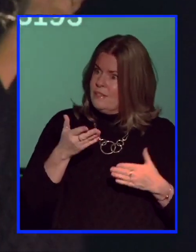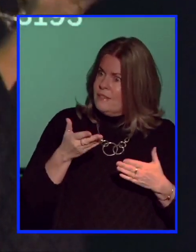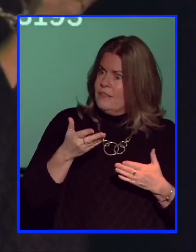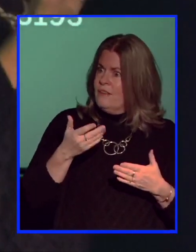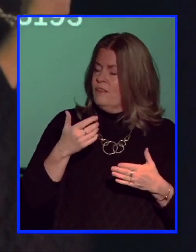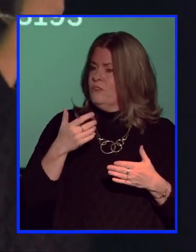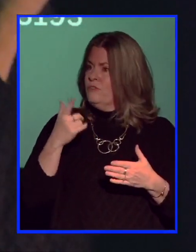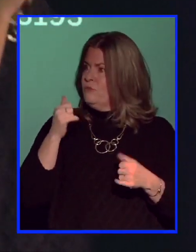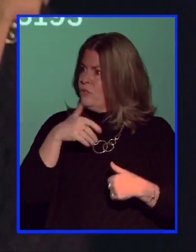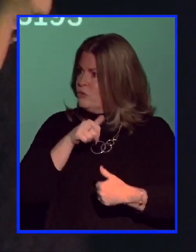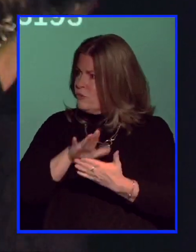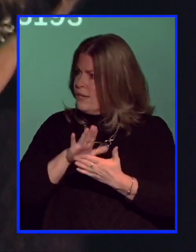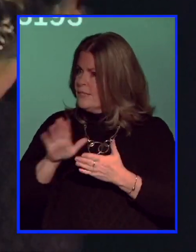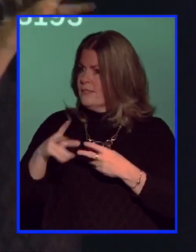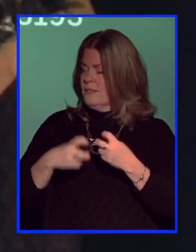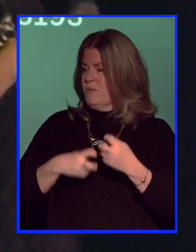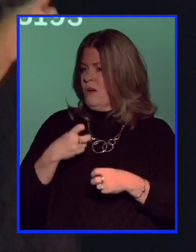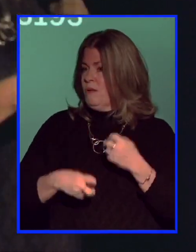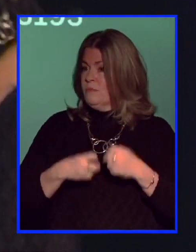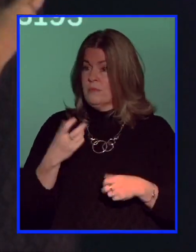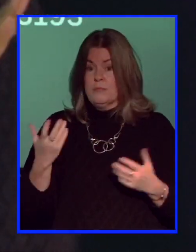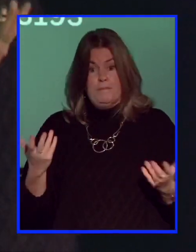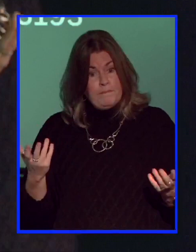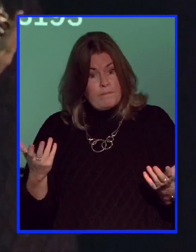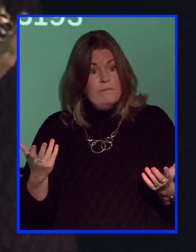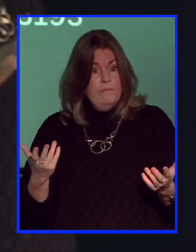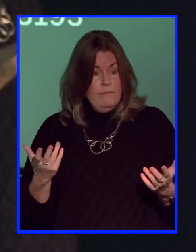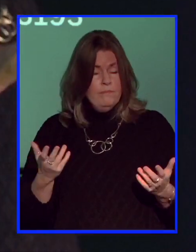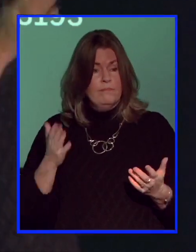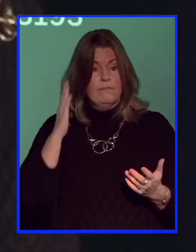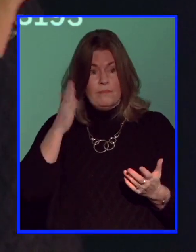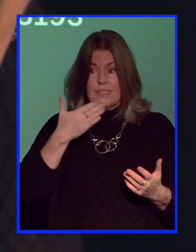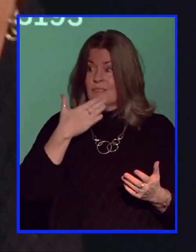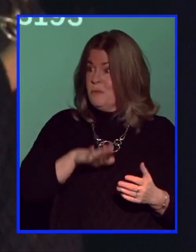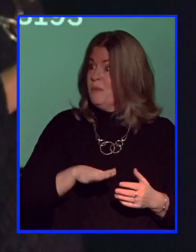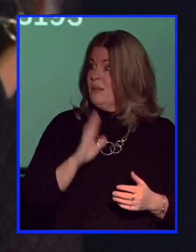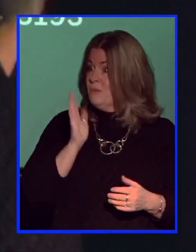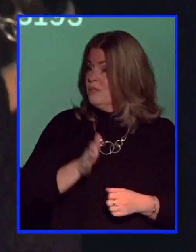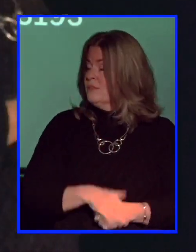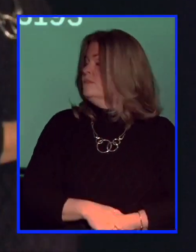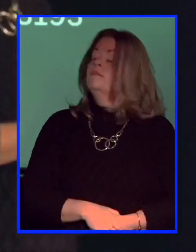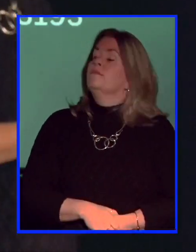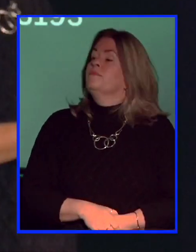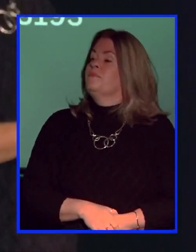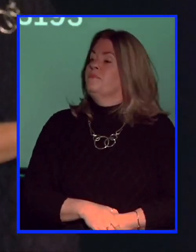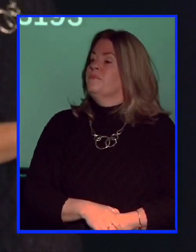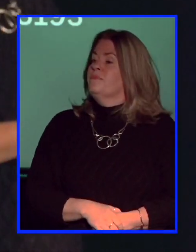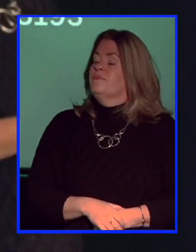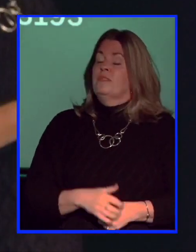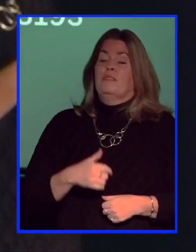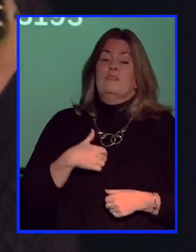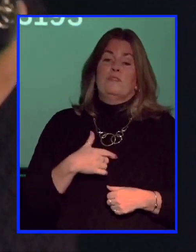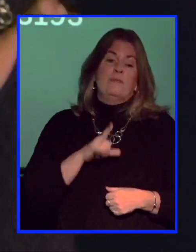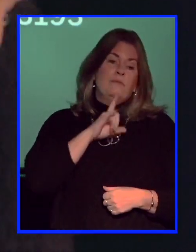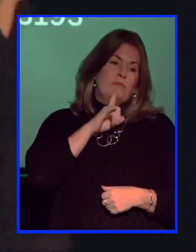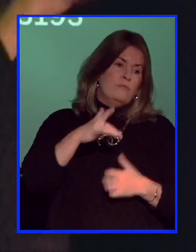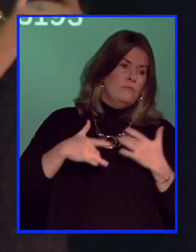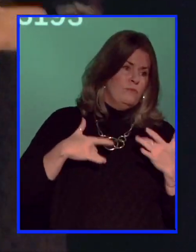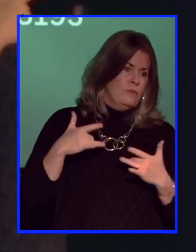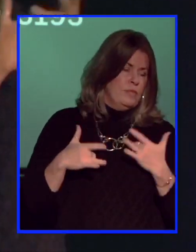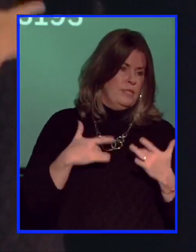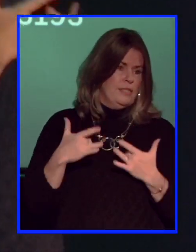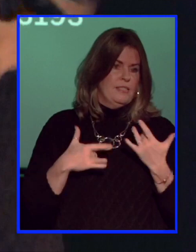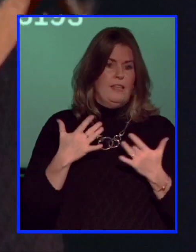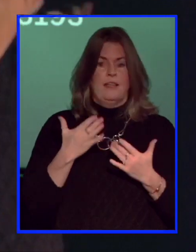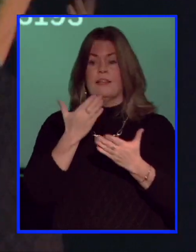address those problems, it's going to be really, really, really bad. So I'm really excited about the fact